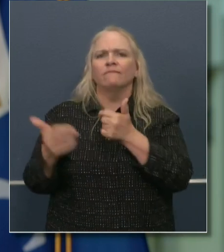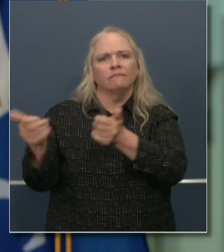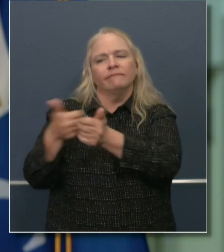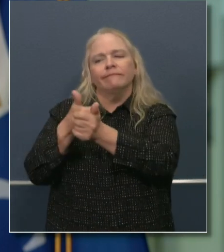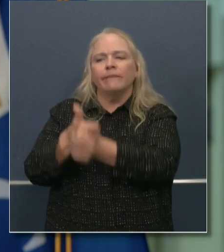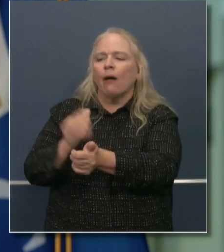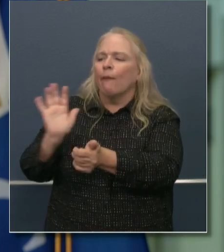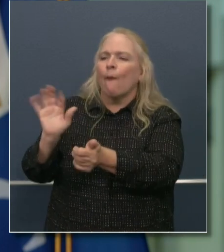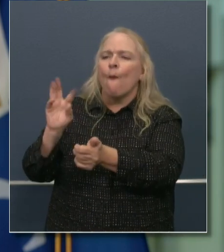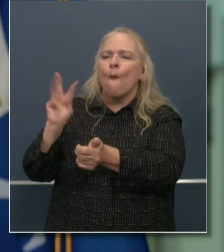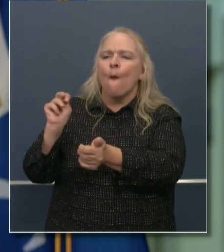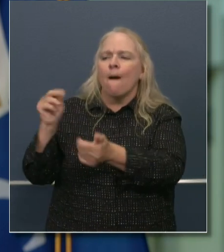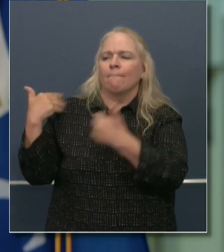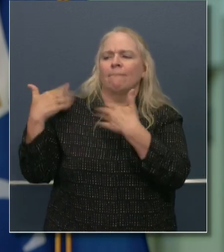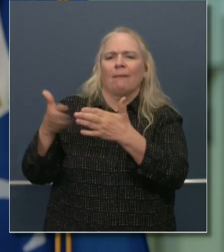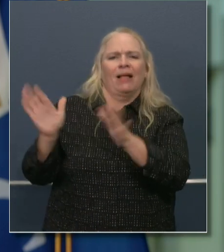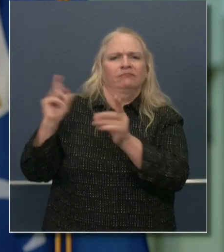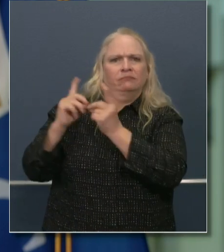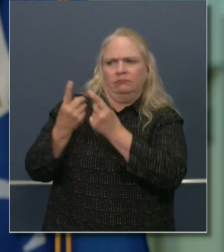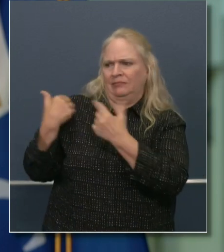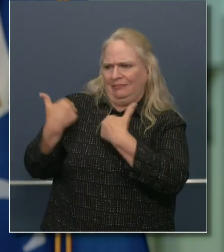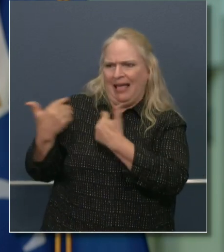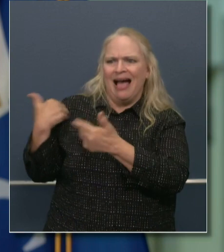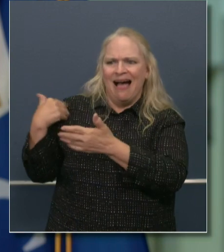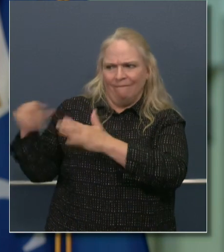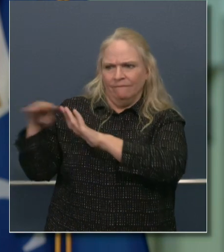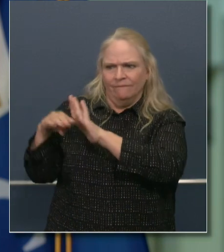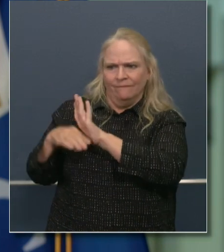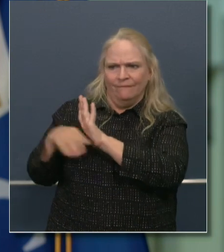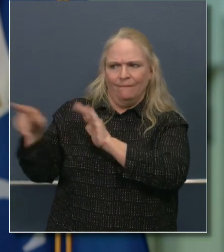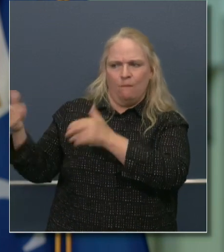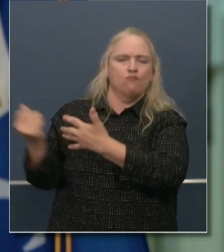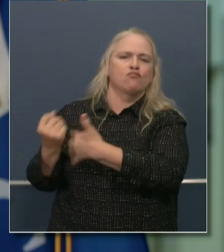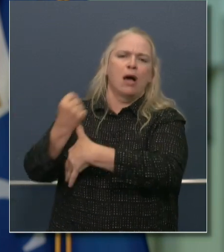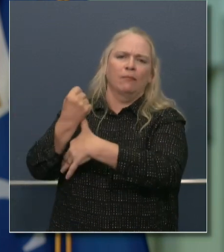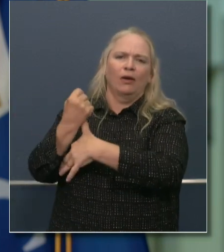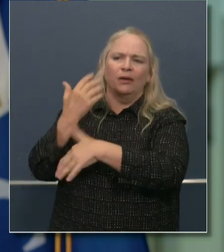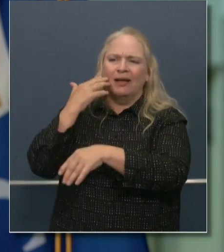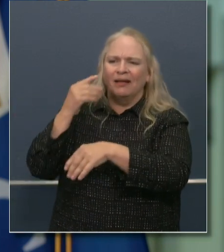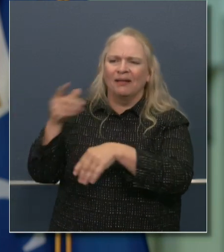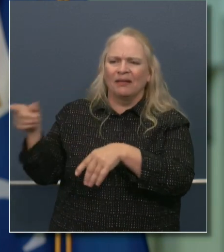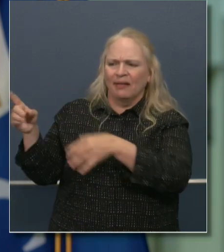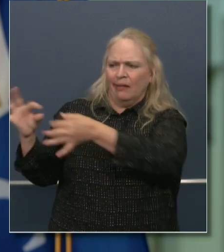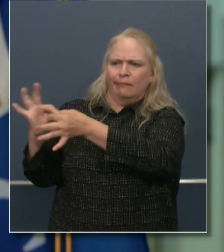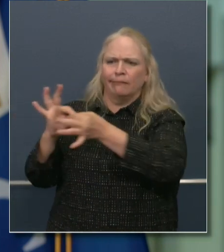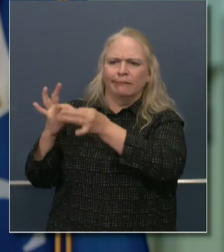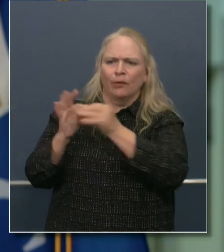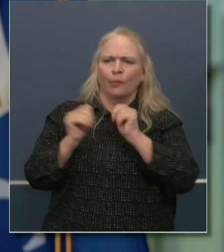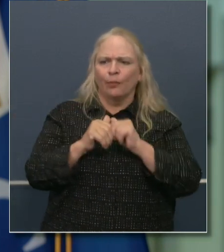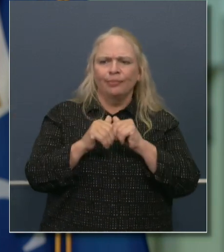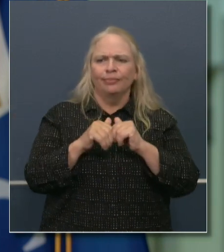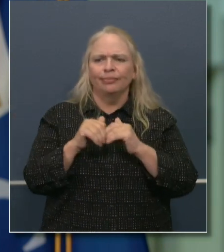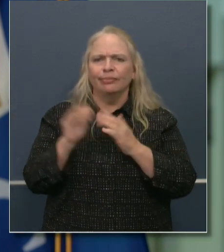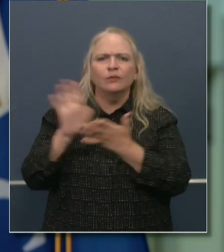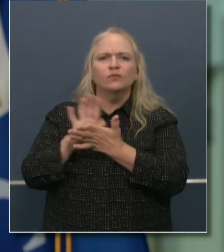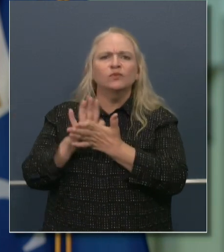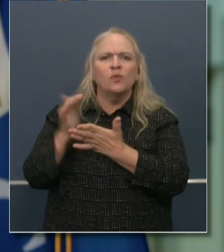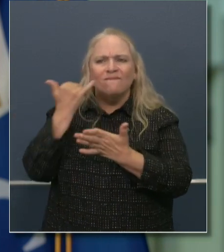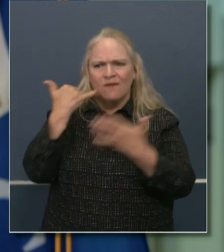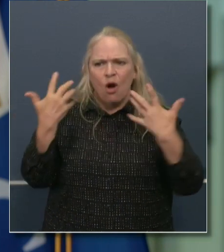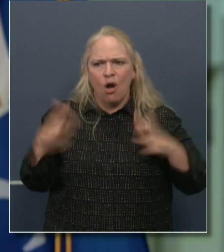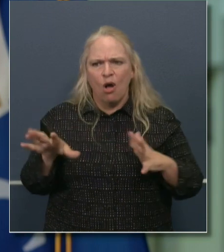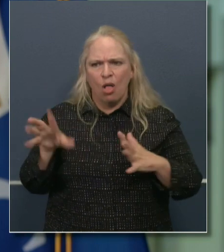working in partnerships with their superintendent of public schools based on the conditions on the ground, making subsequent recommendations. As you